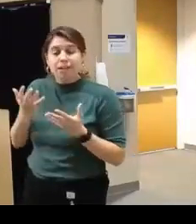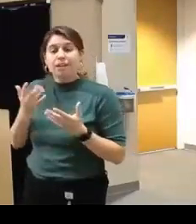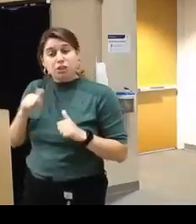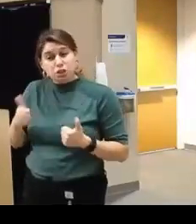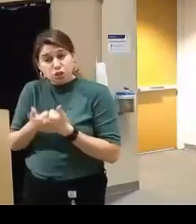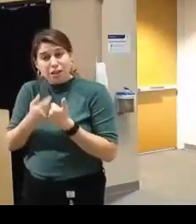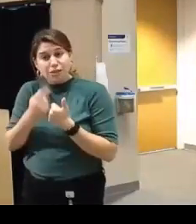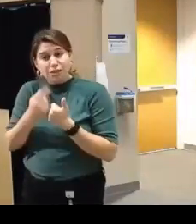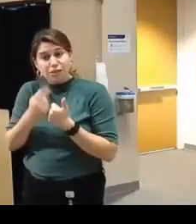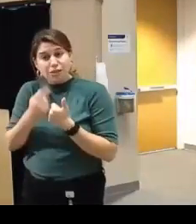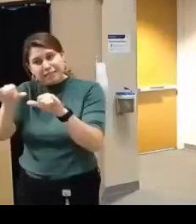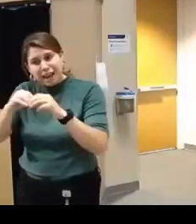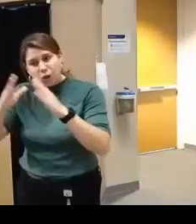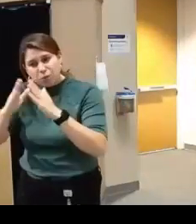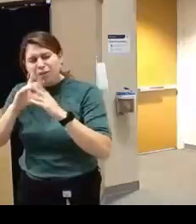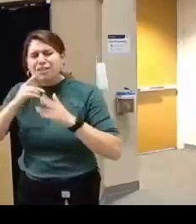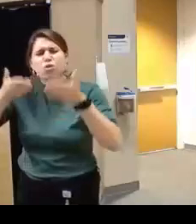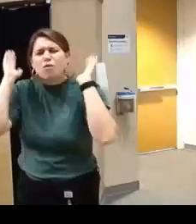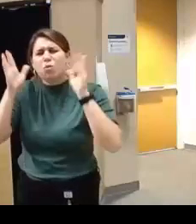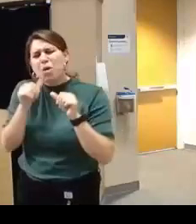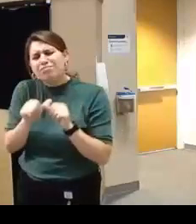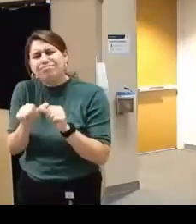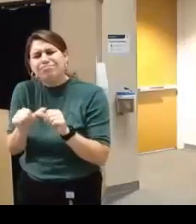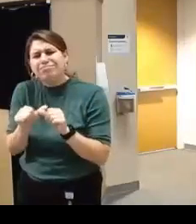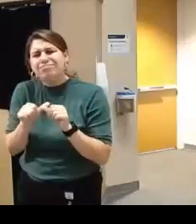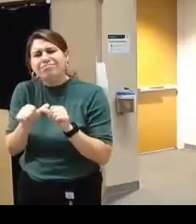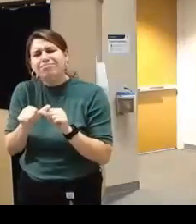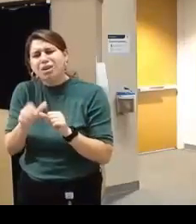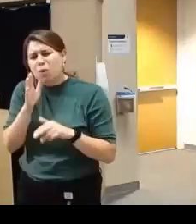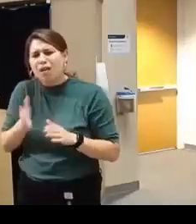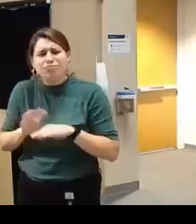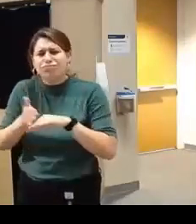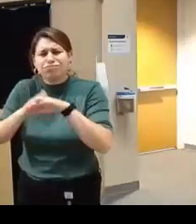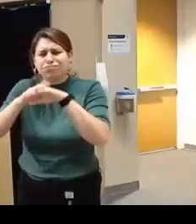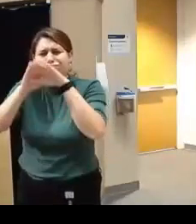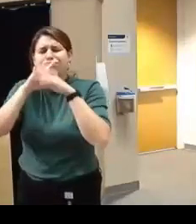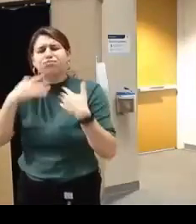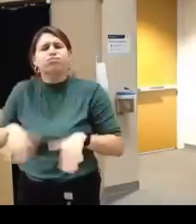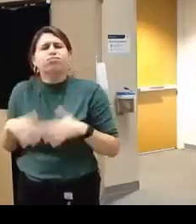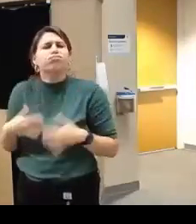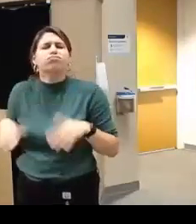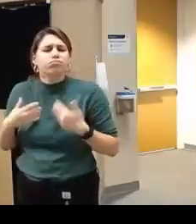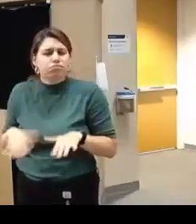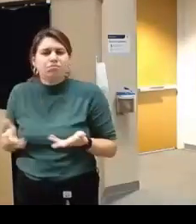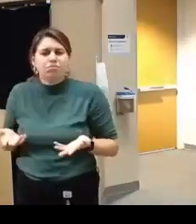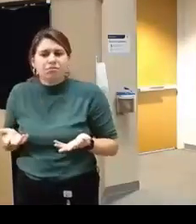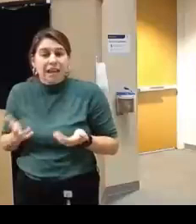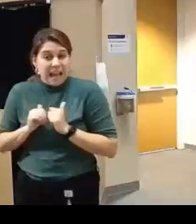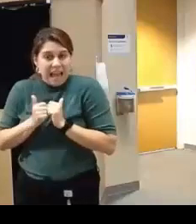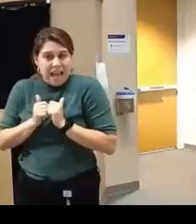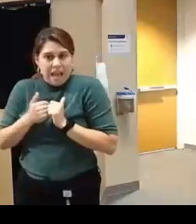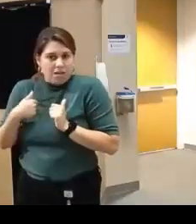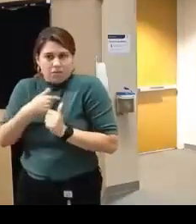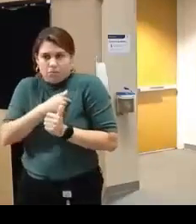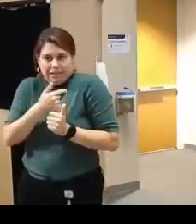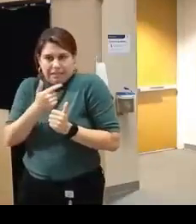for them to stay in the community, and it's overwhelming, and it's going to keep overwhelming at an exponential rate our health system. So how do